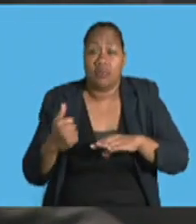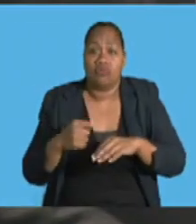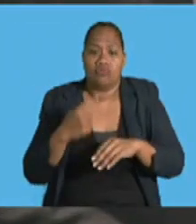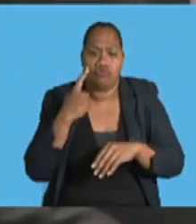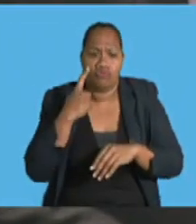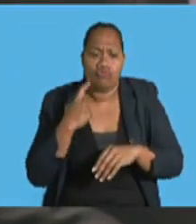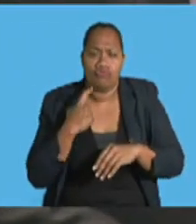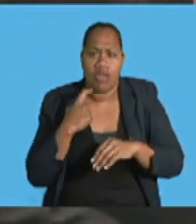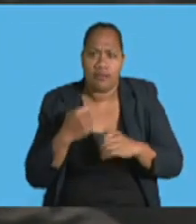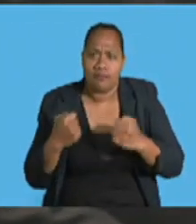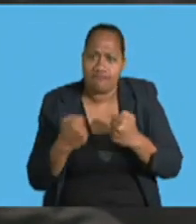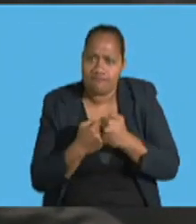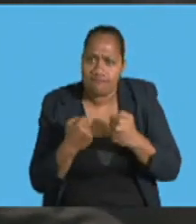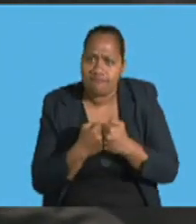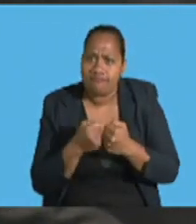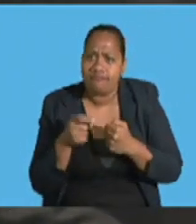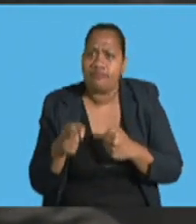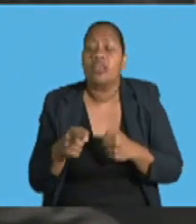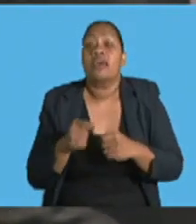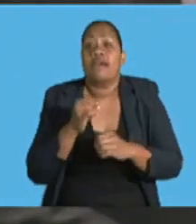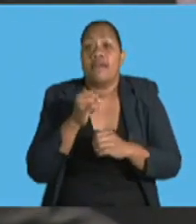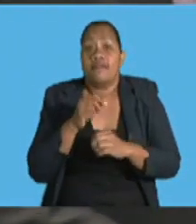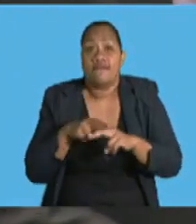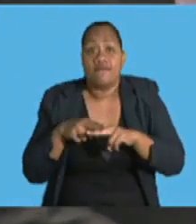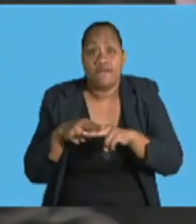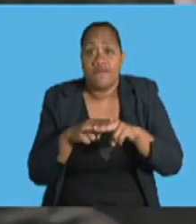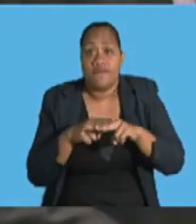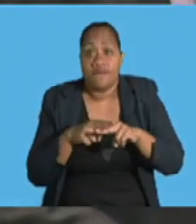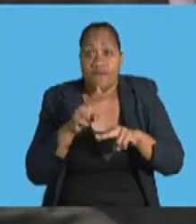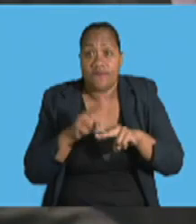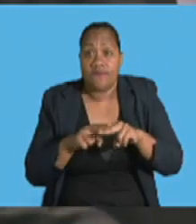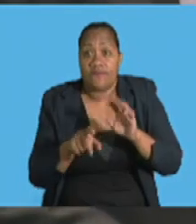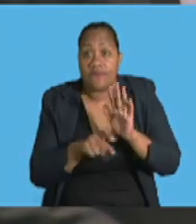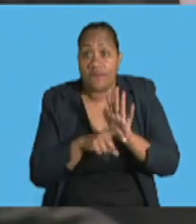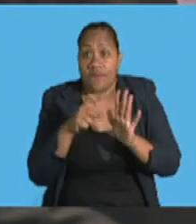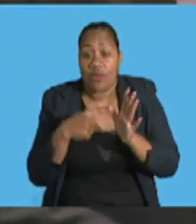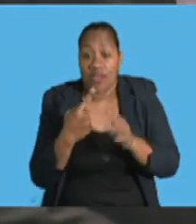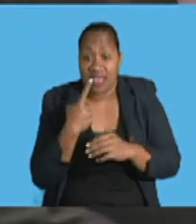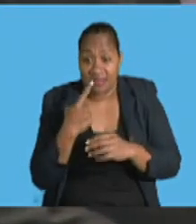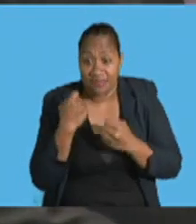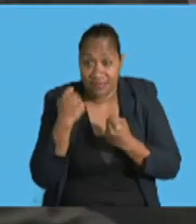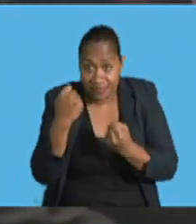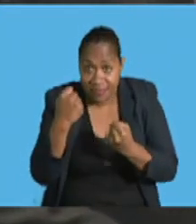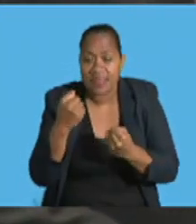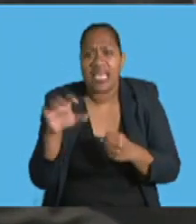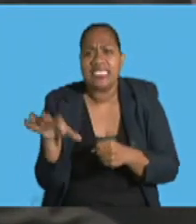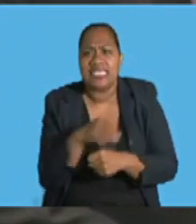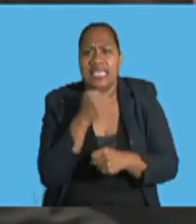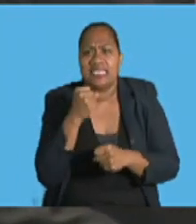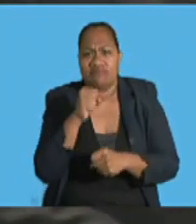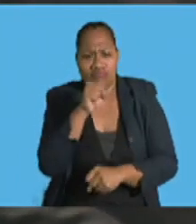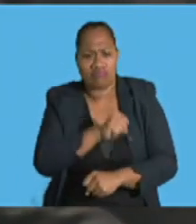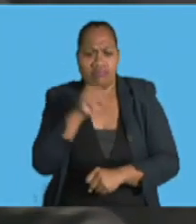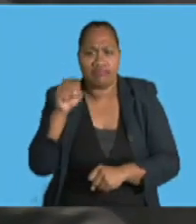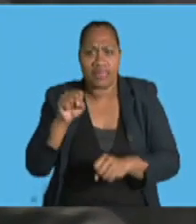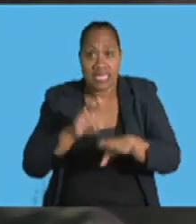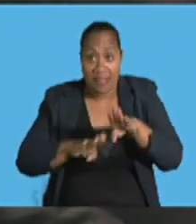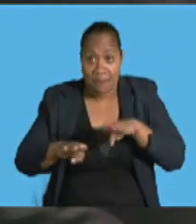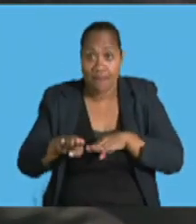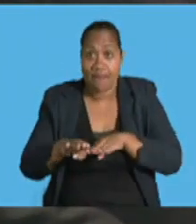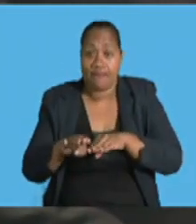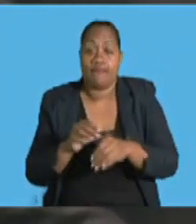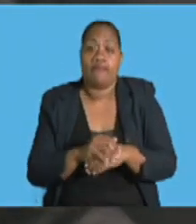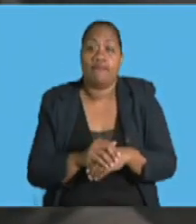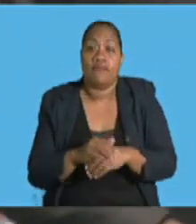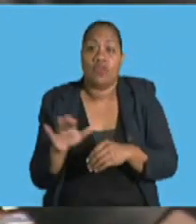crime, the Fiji Revenue and Customs Services has taken serious steps to have a virtual border